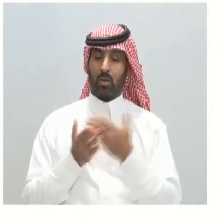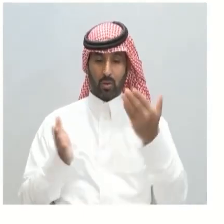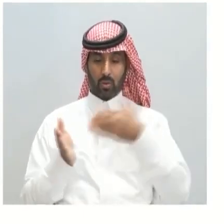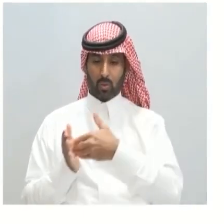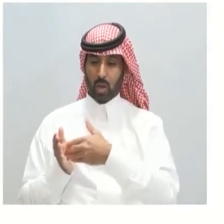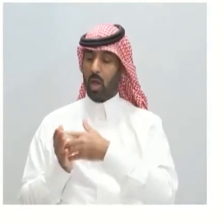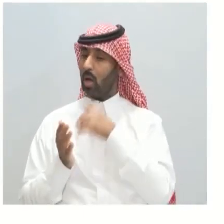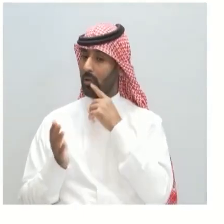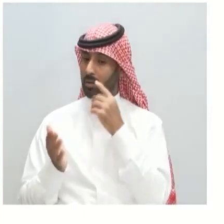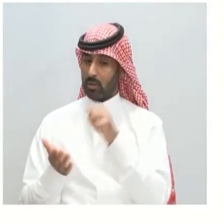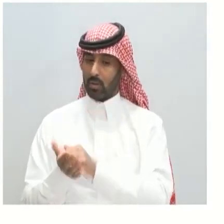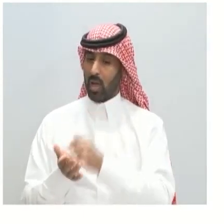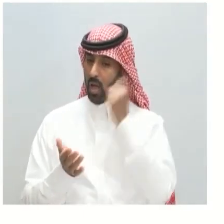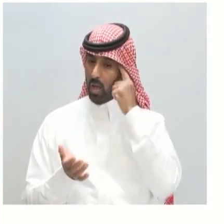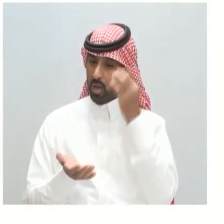in a place, and